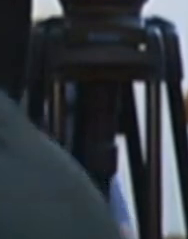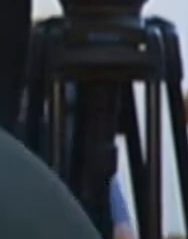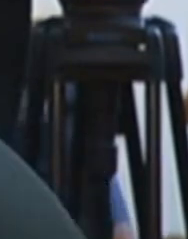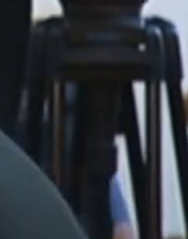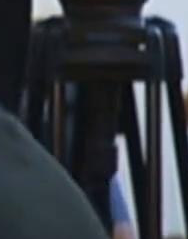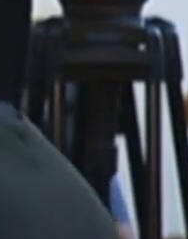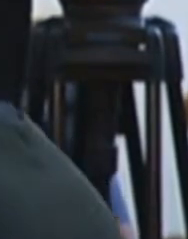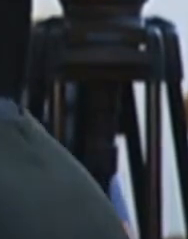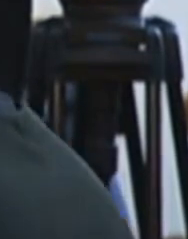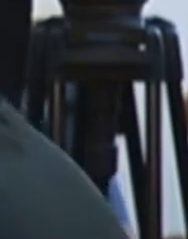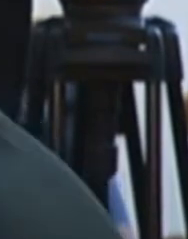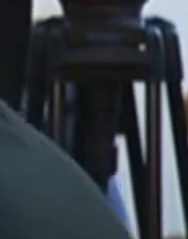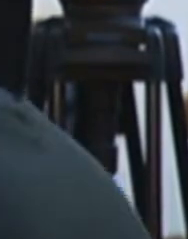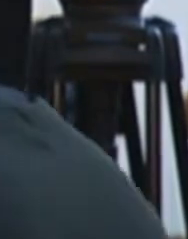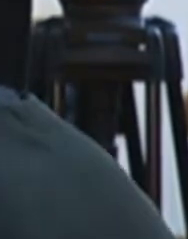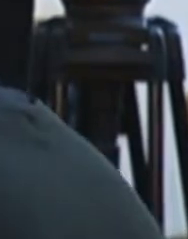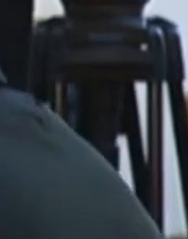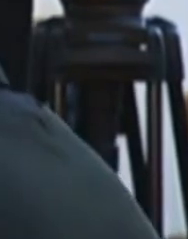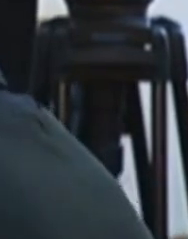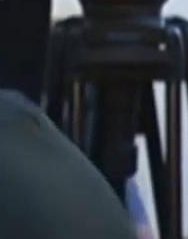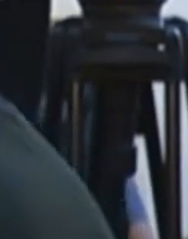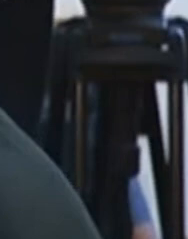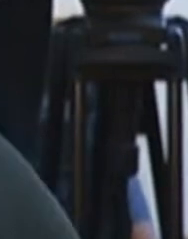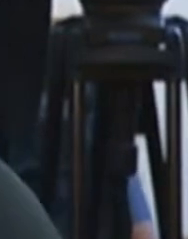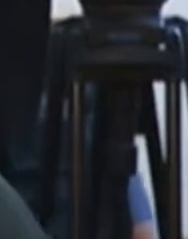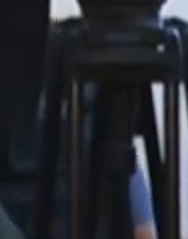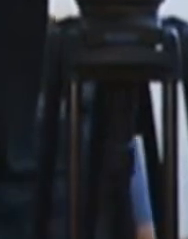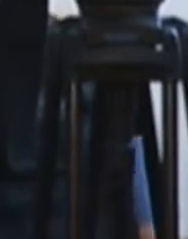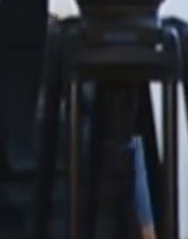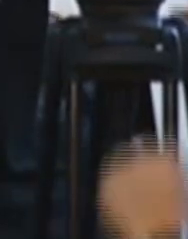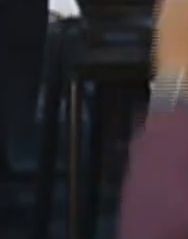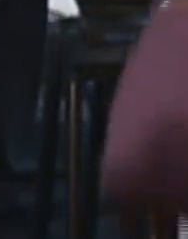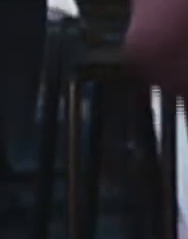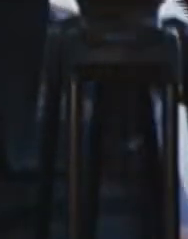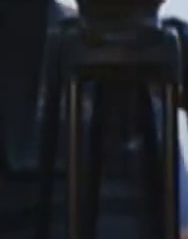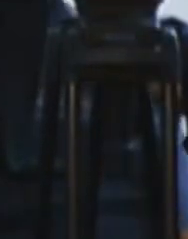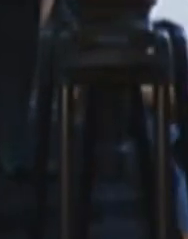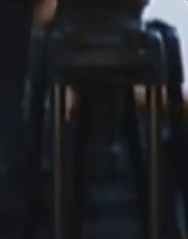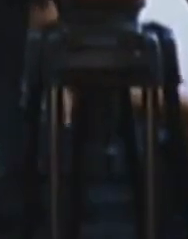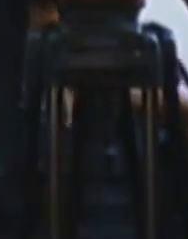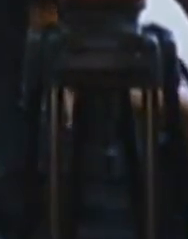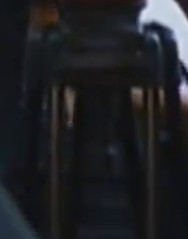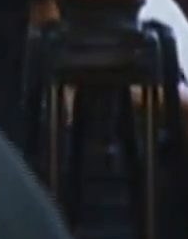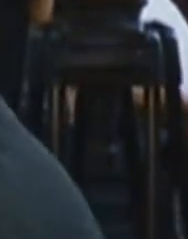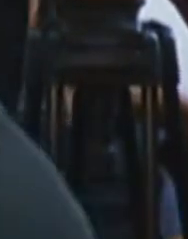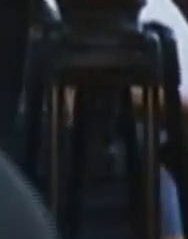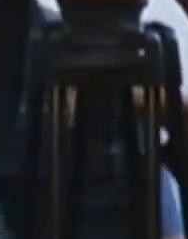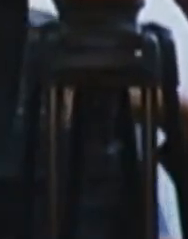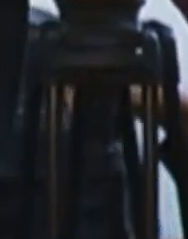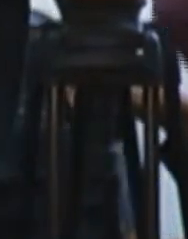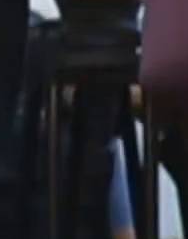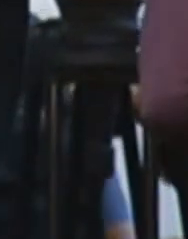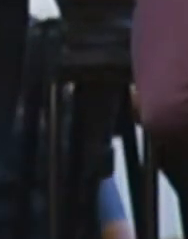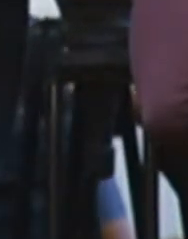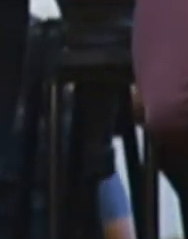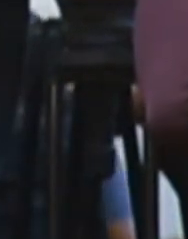wanted so that today we run a bail application. That's a good decision. Based on the